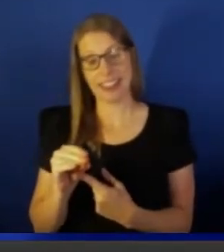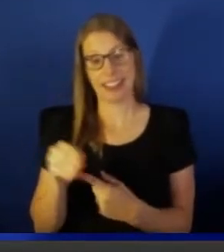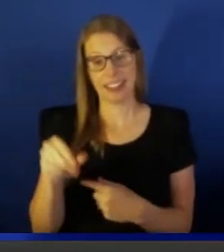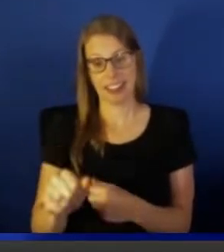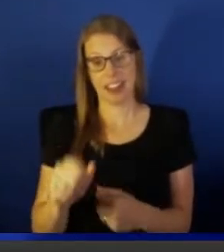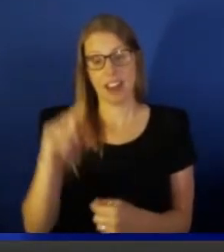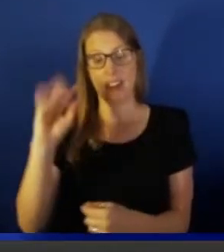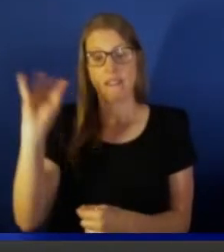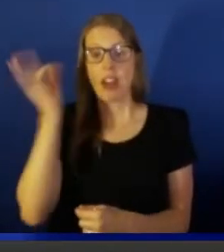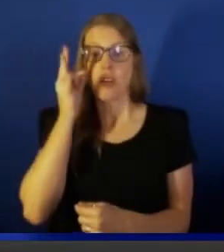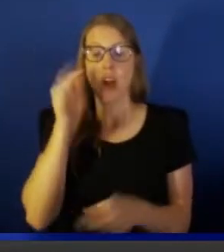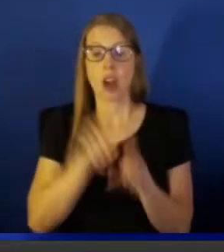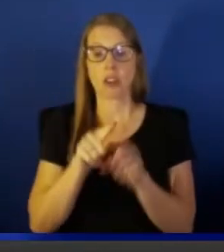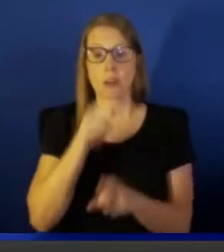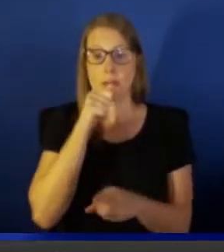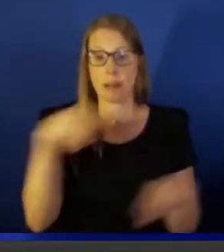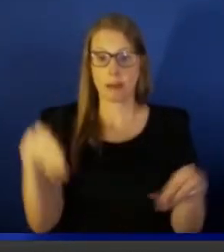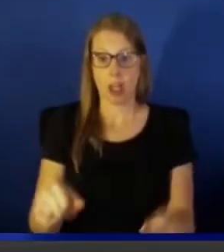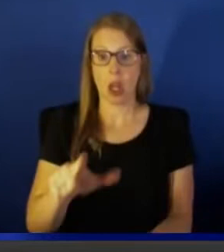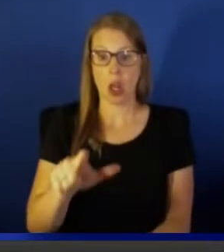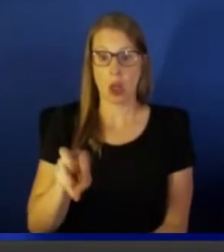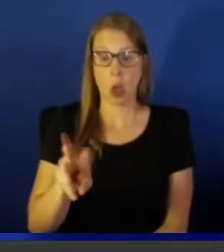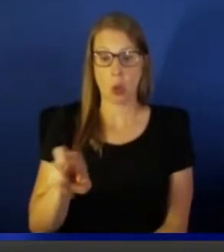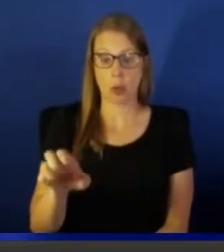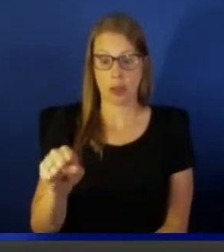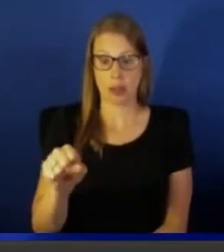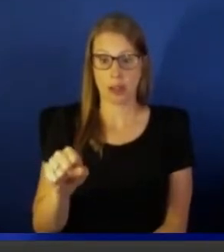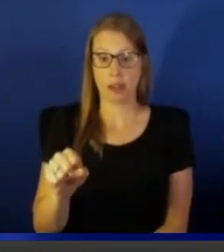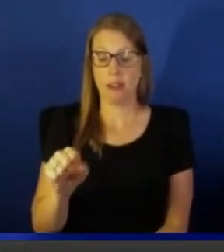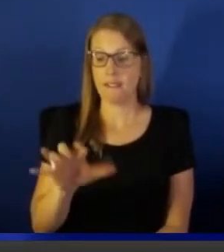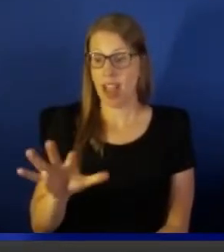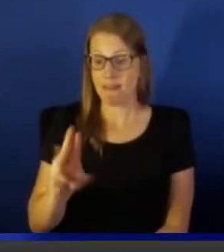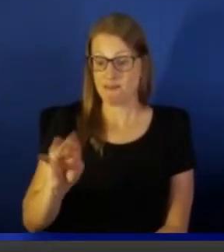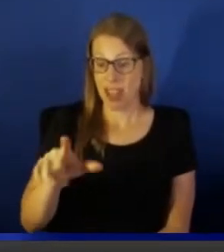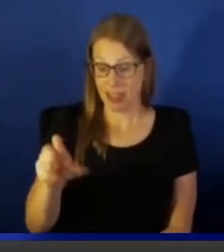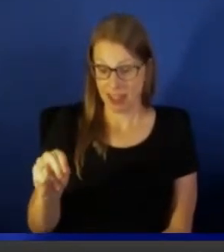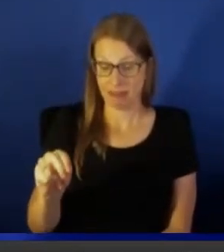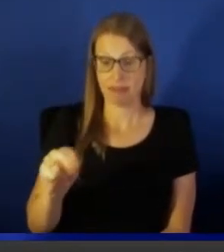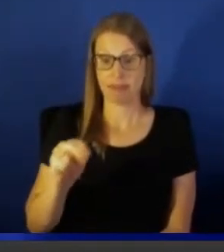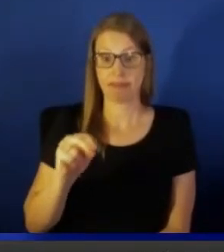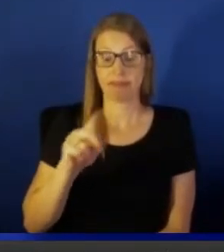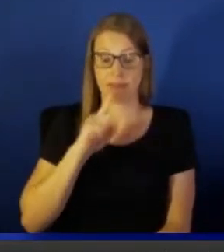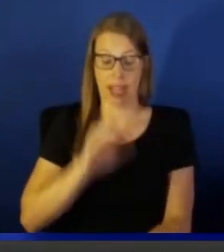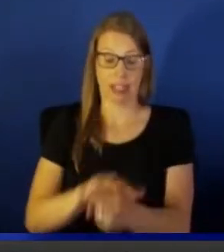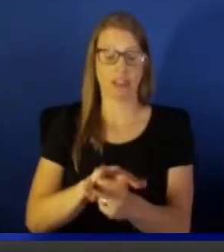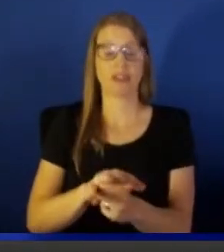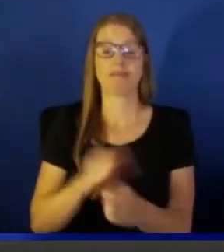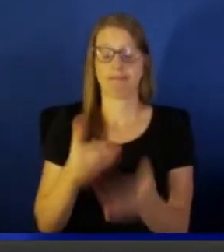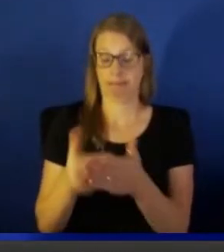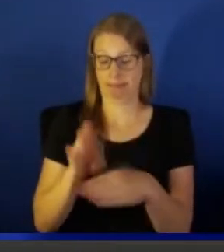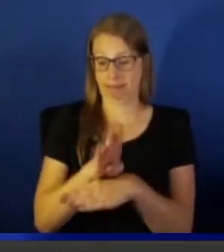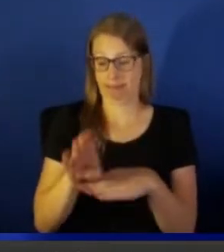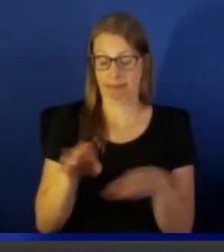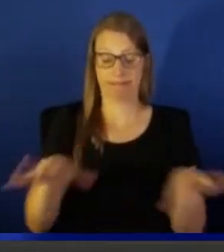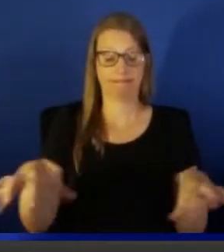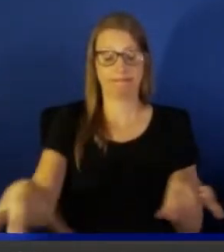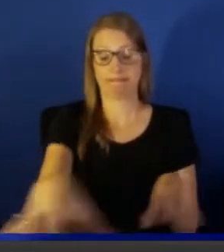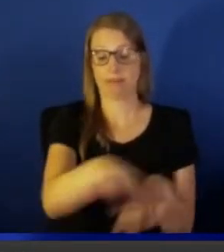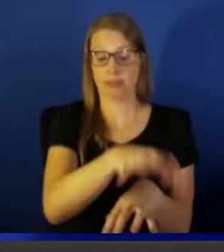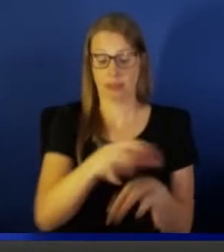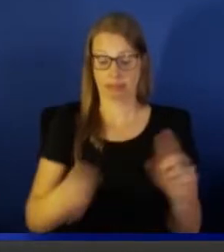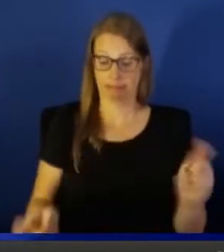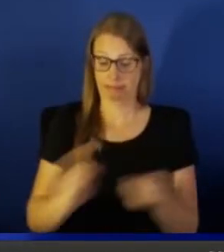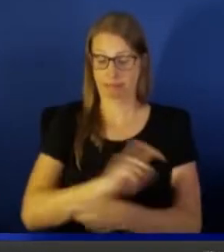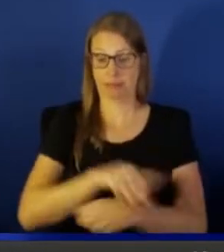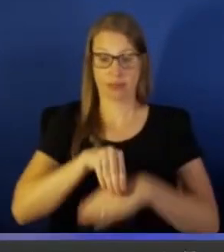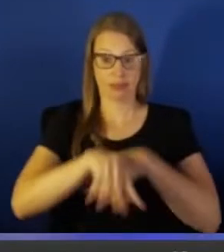private investment. The Lowe's Hotel has pledged $5 million, other business owners nearby showing their interest in something that can really be transformative to Kansas City